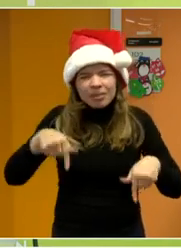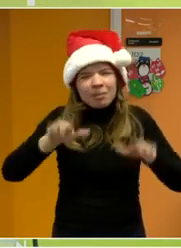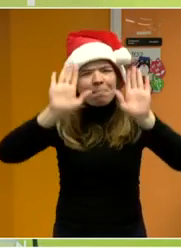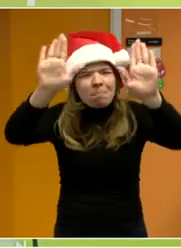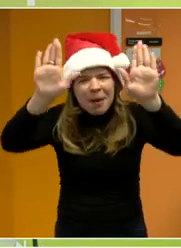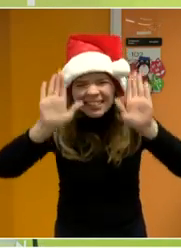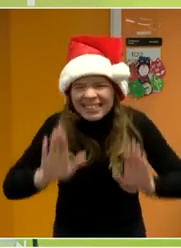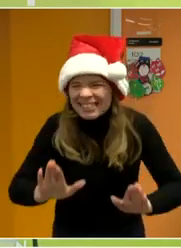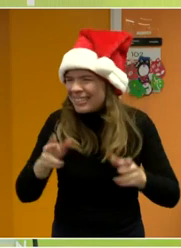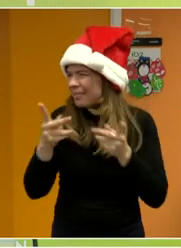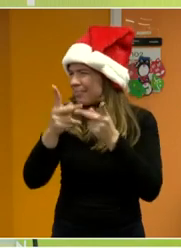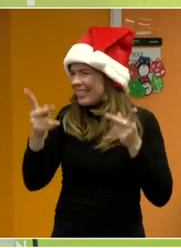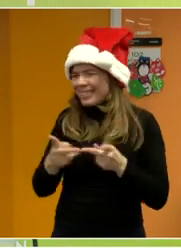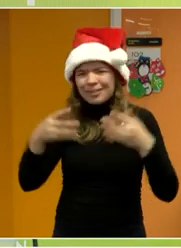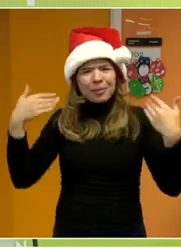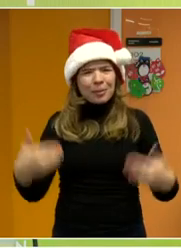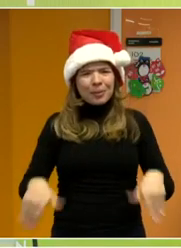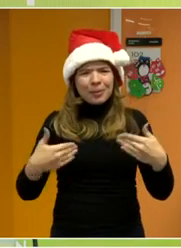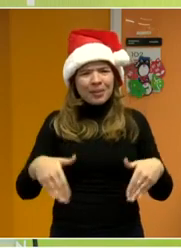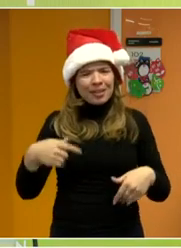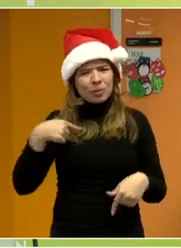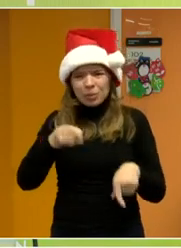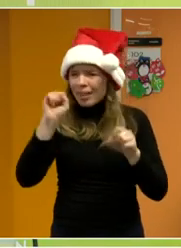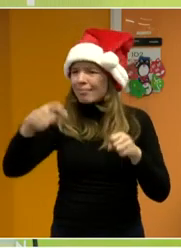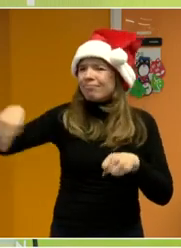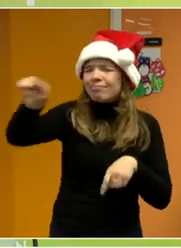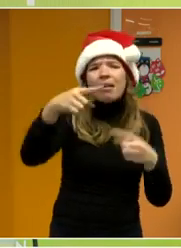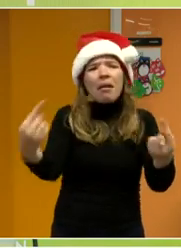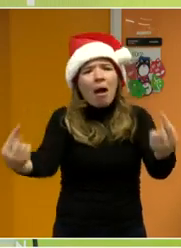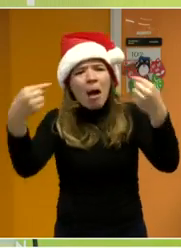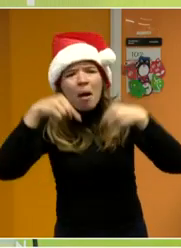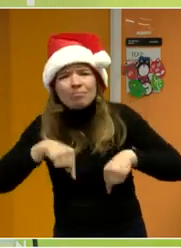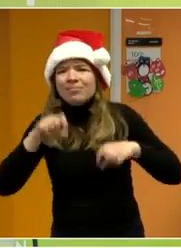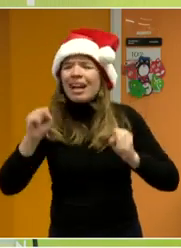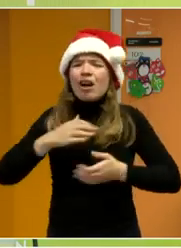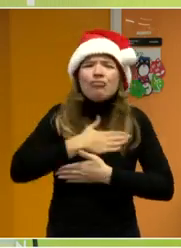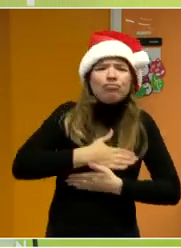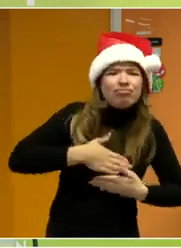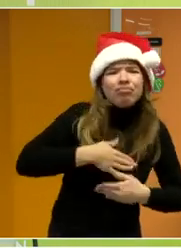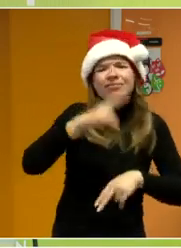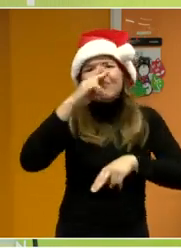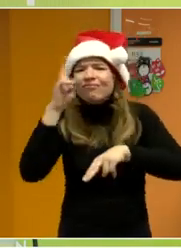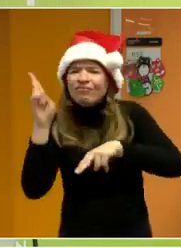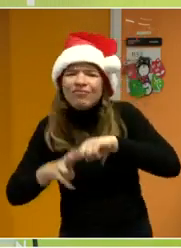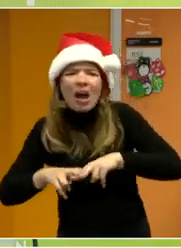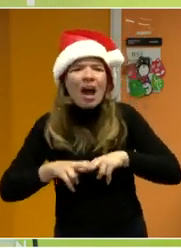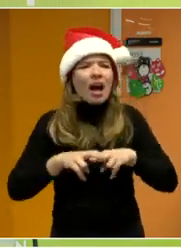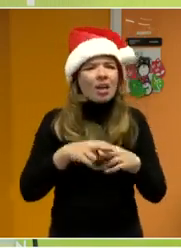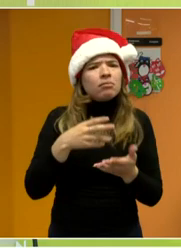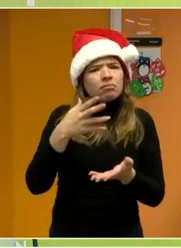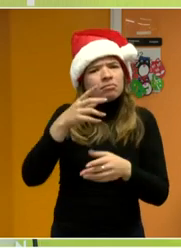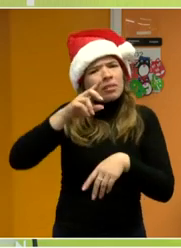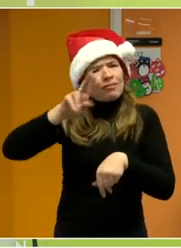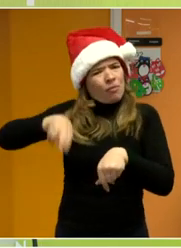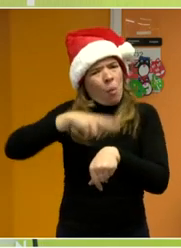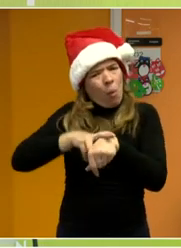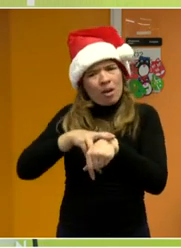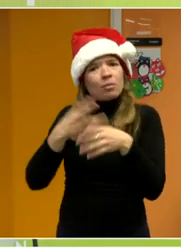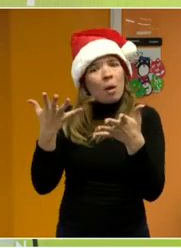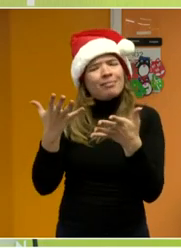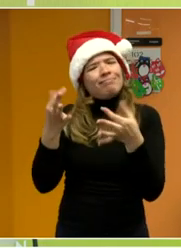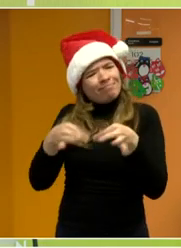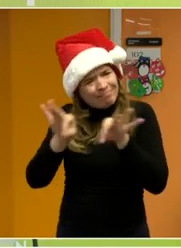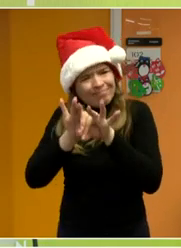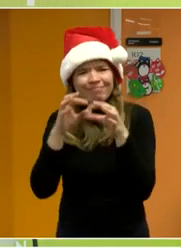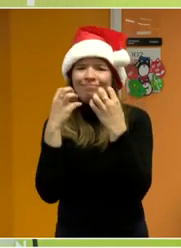young people to learn, have fun, and be cared for. As Mayor Bowser mentioned, we're currently